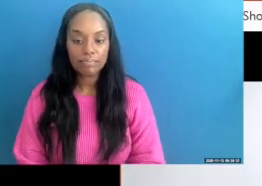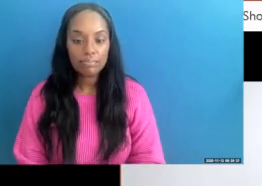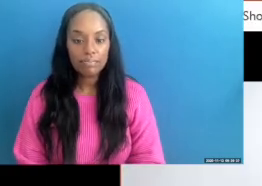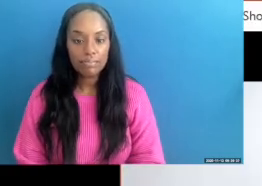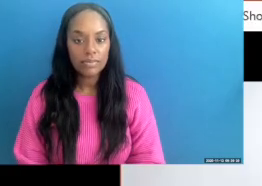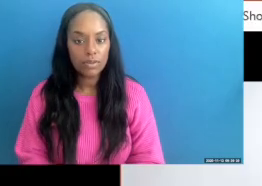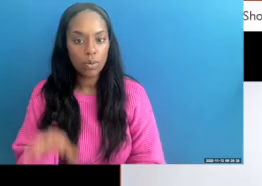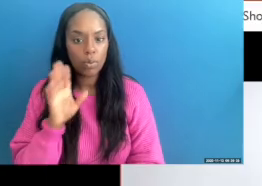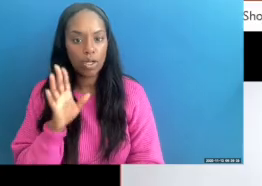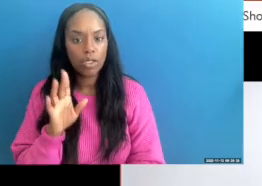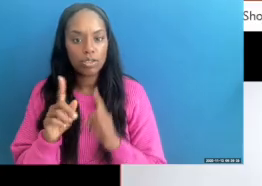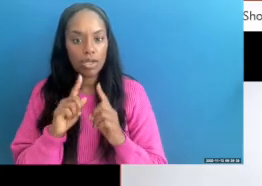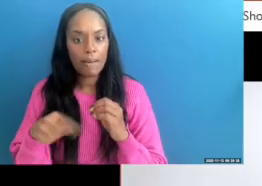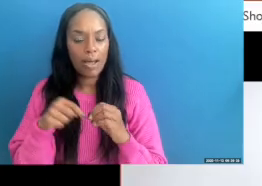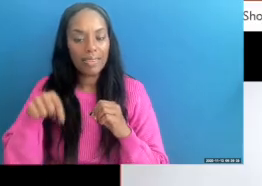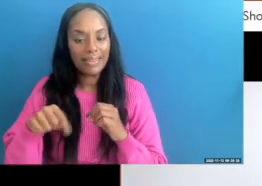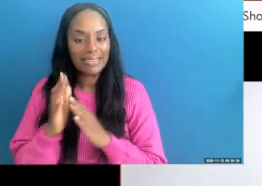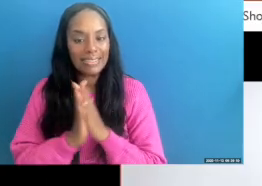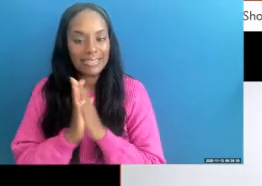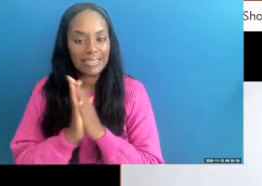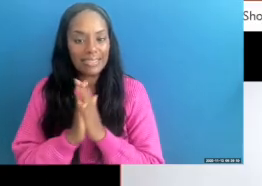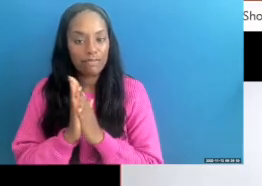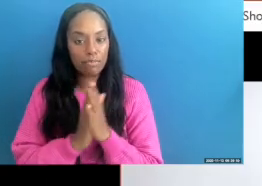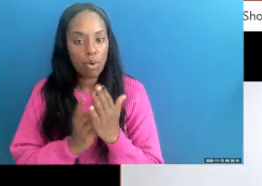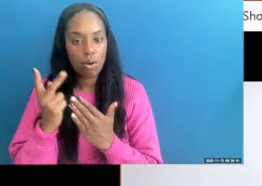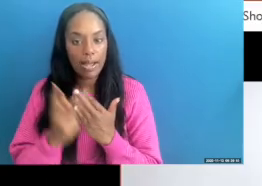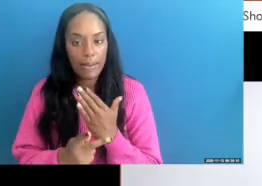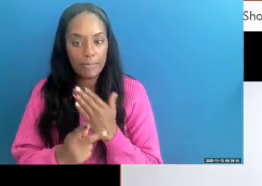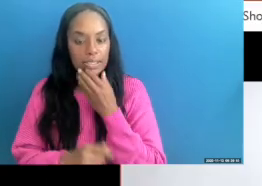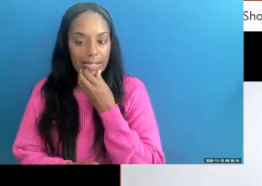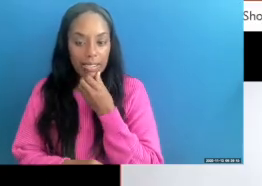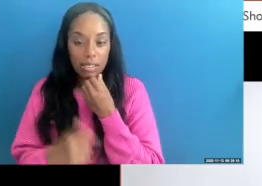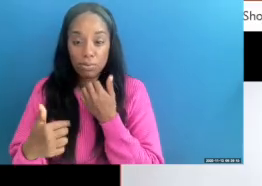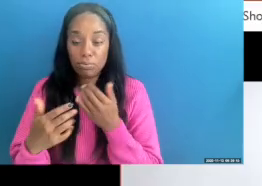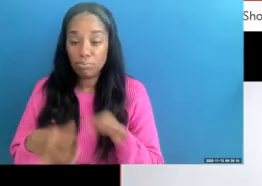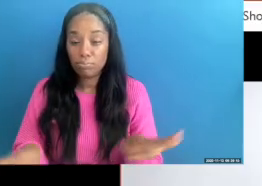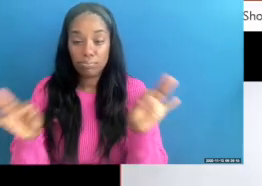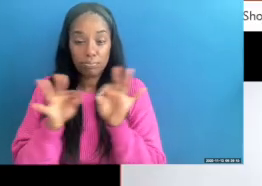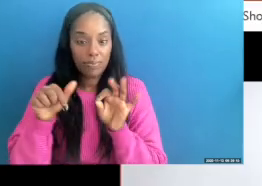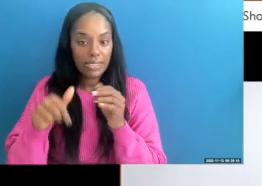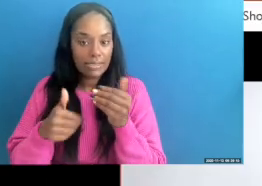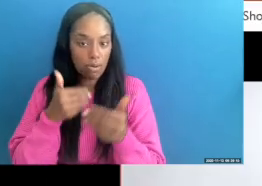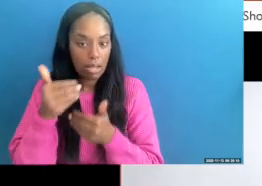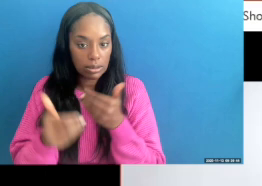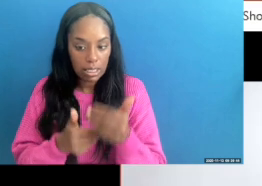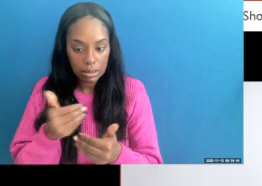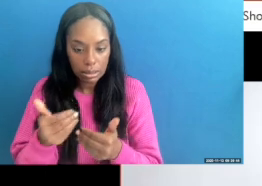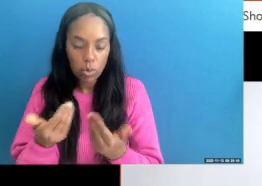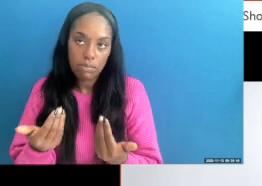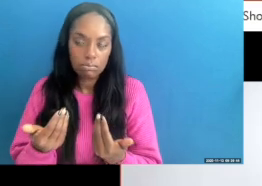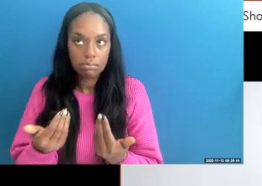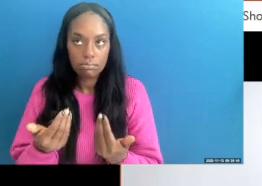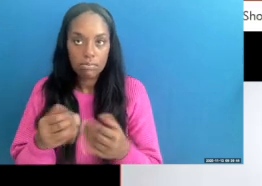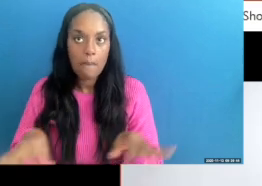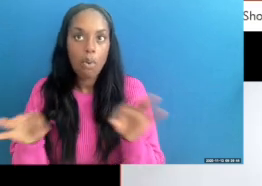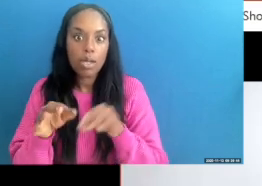these incentive programs have been essential to this process. To this progress, I should